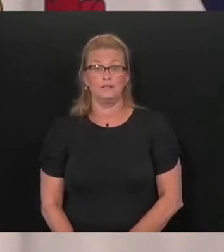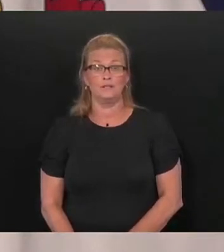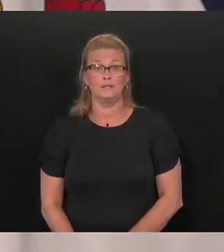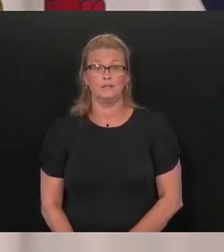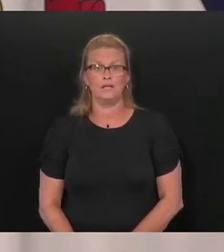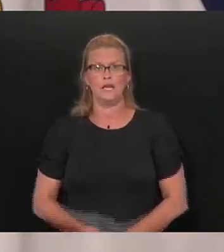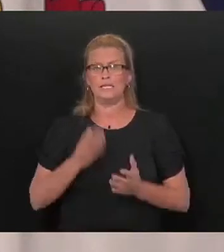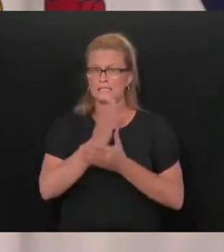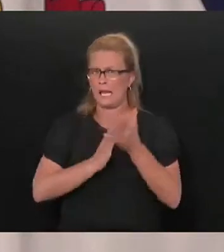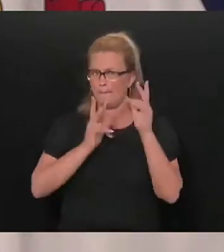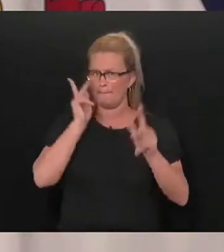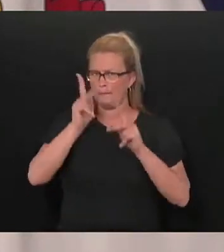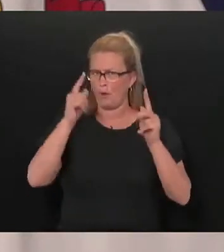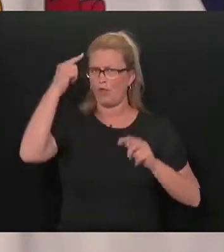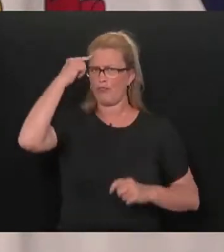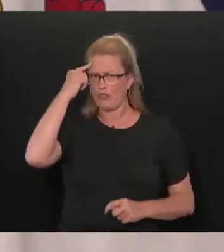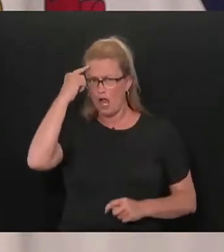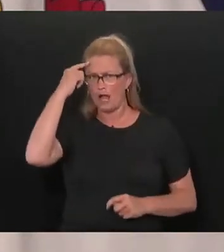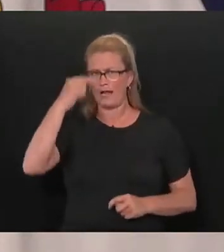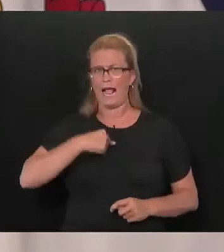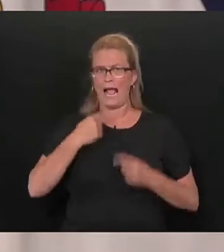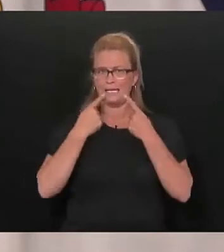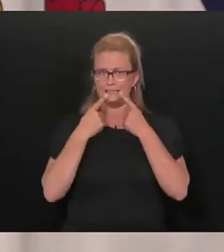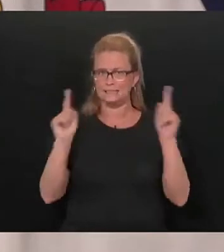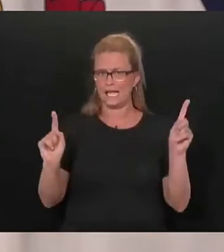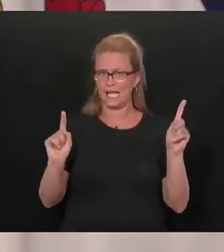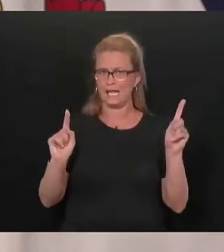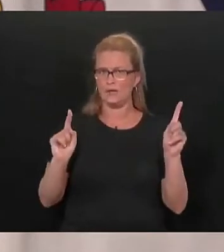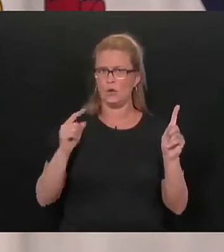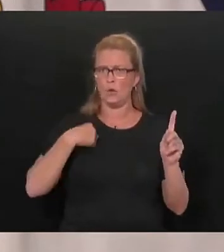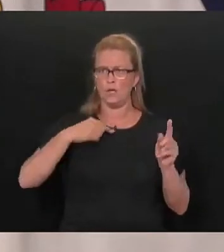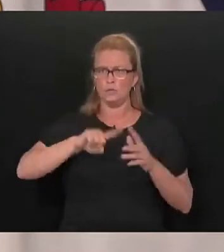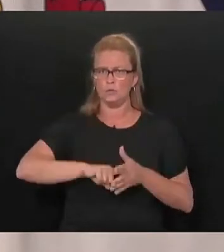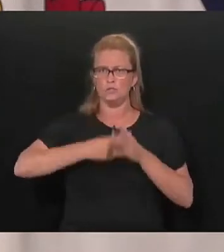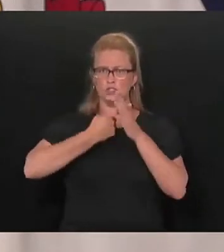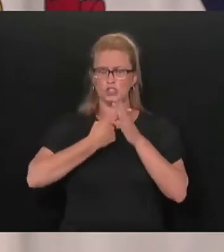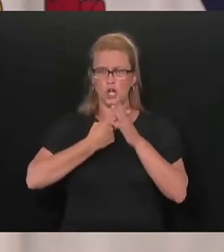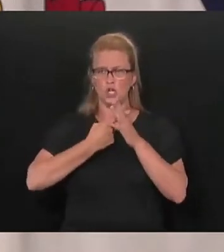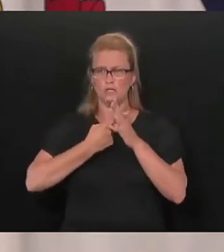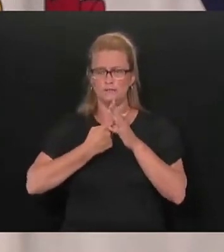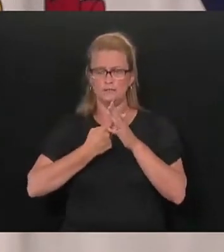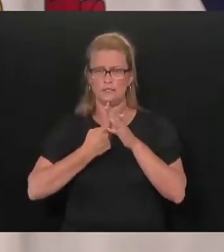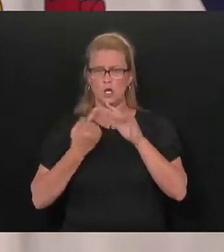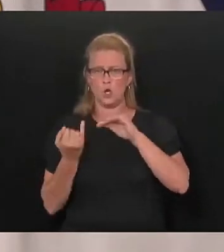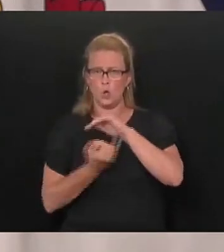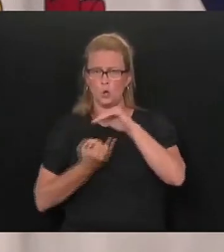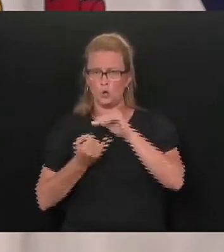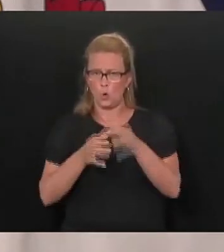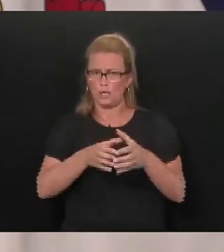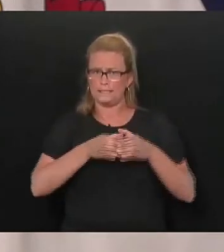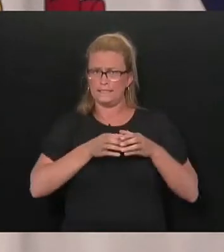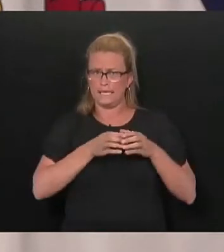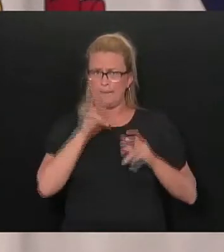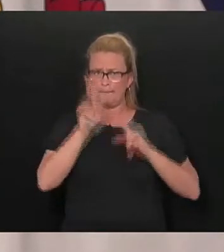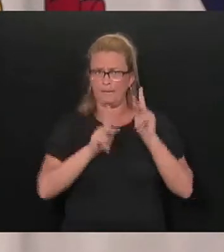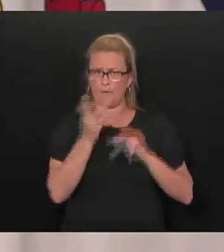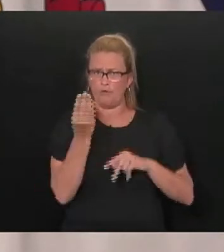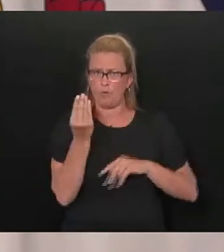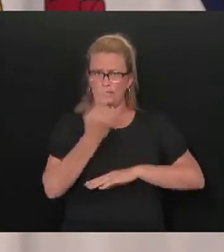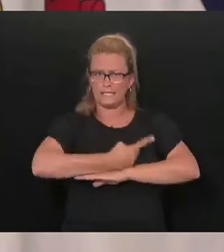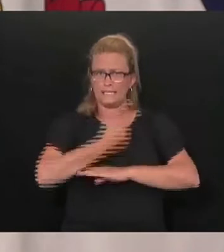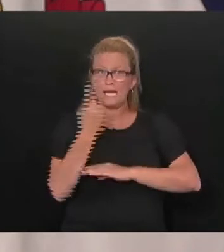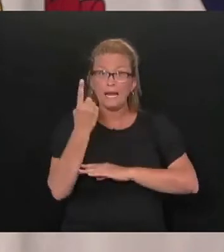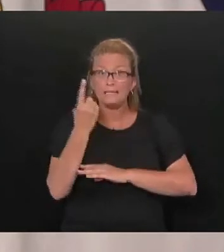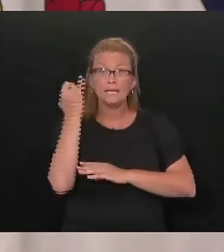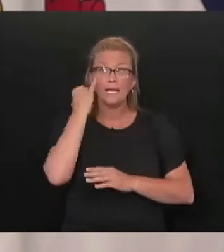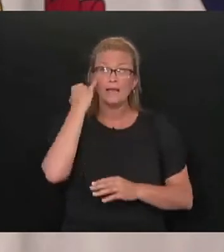not say this, that we would start self-quarantining or start quarantining people for 14 days, if